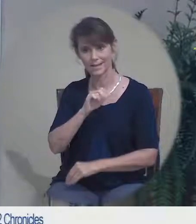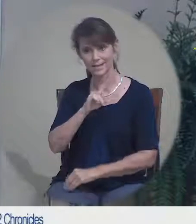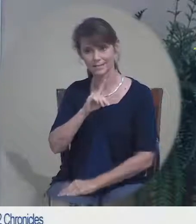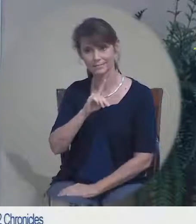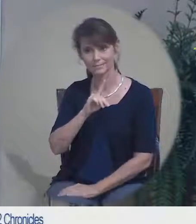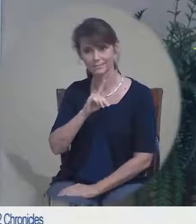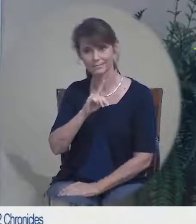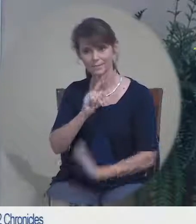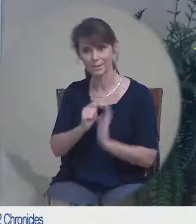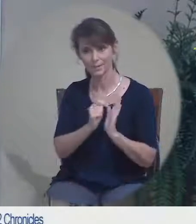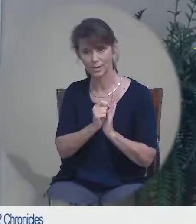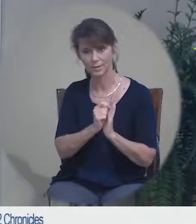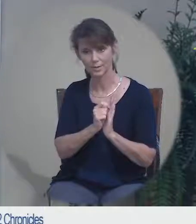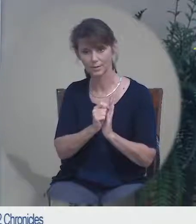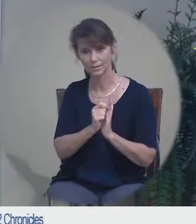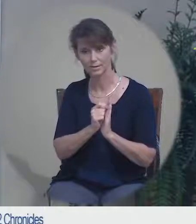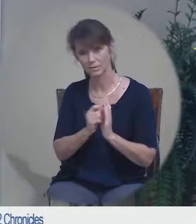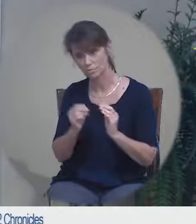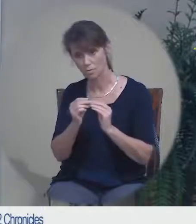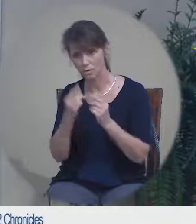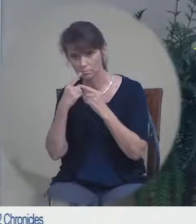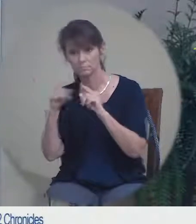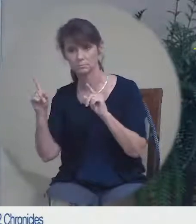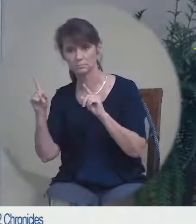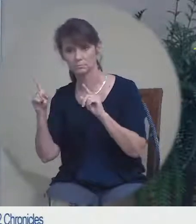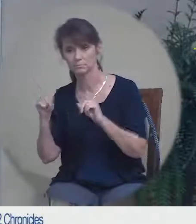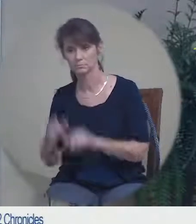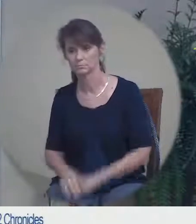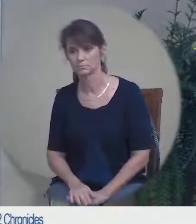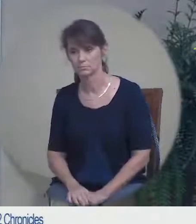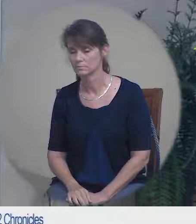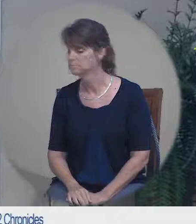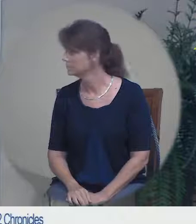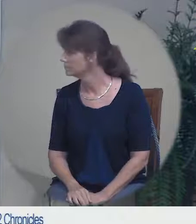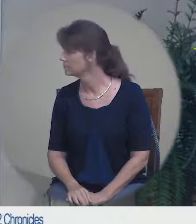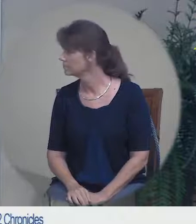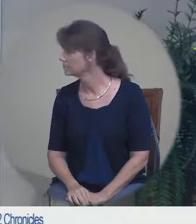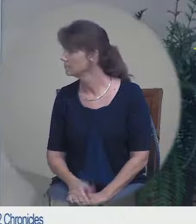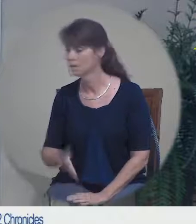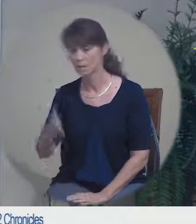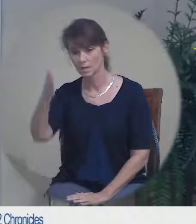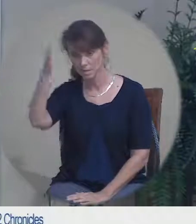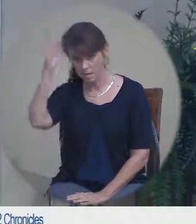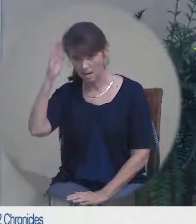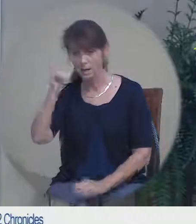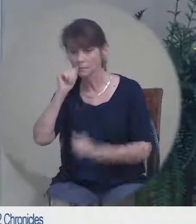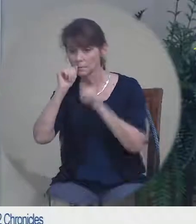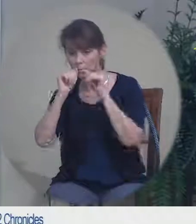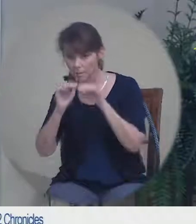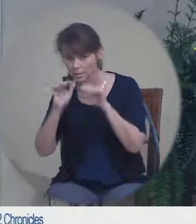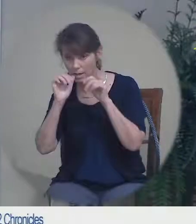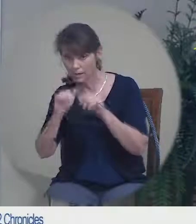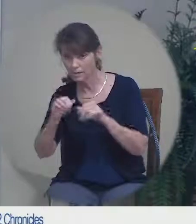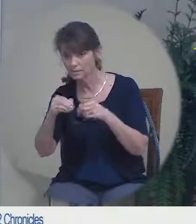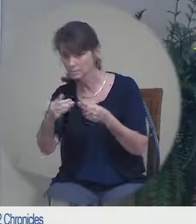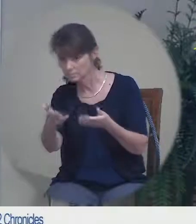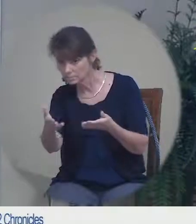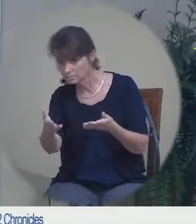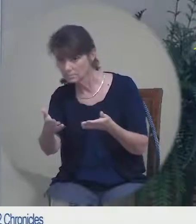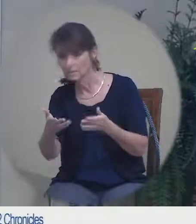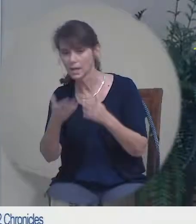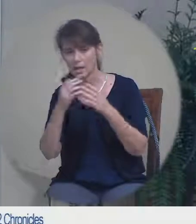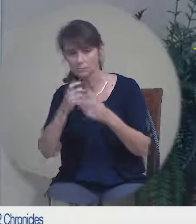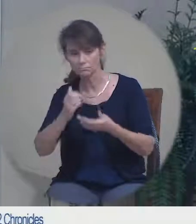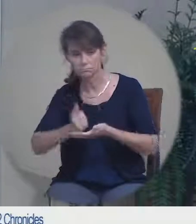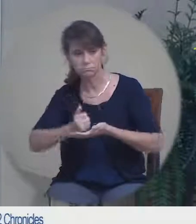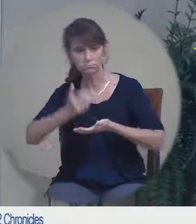things I want to just notice about that, is despite the fact that God had blessed them and they had these great periods of